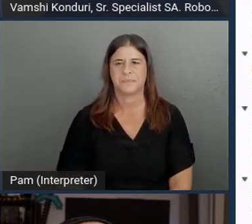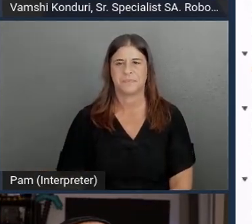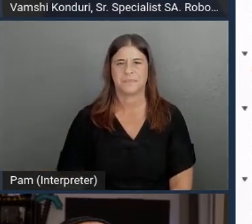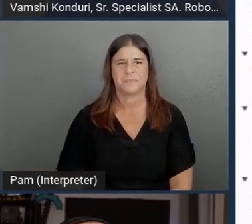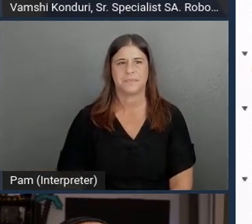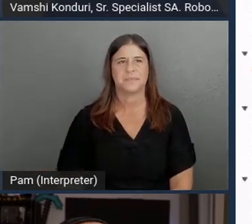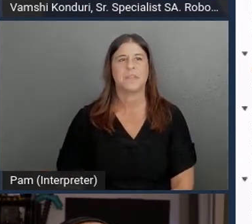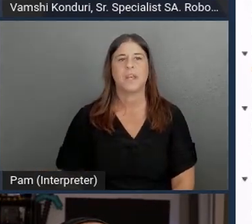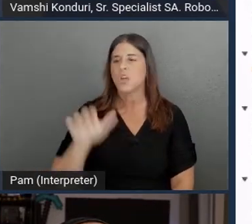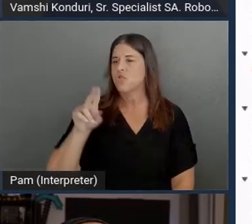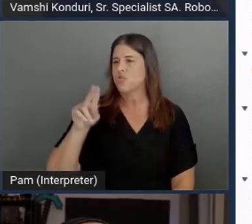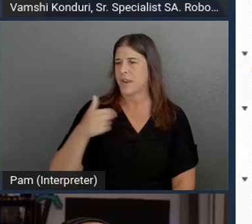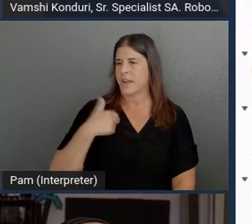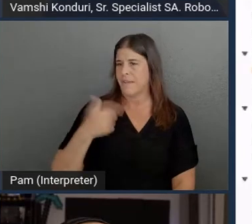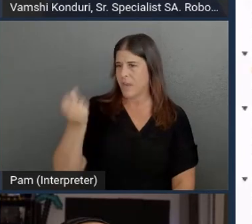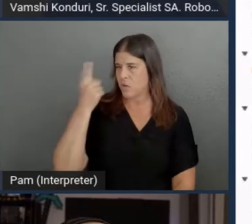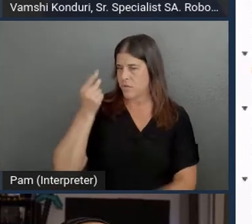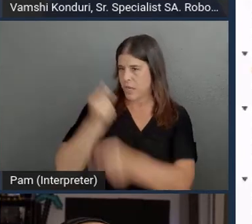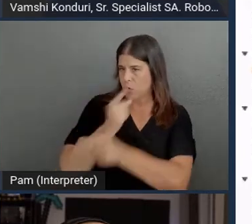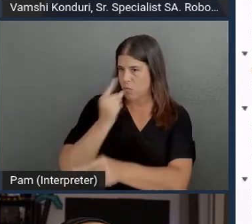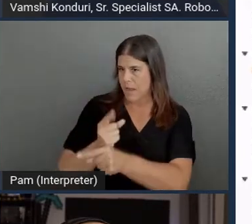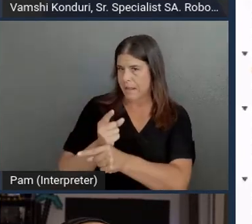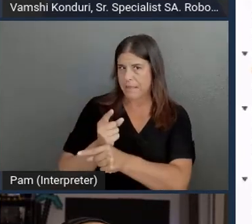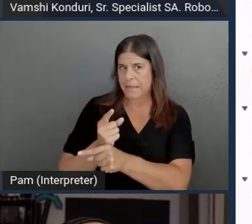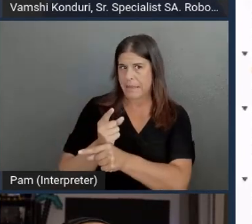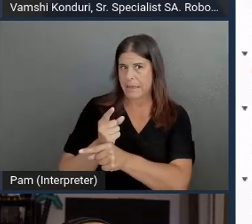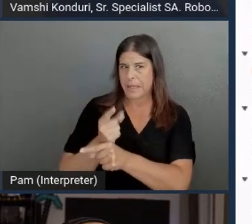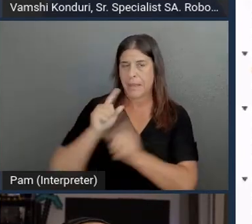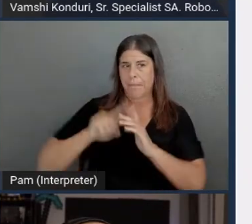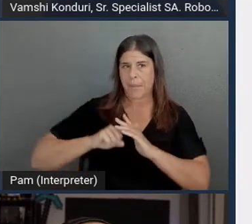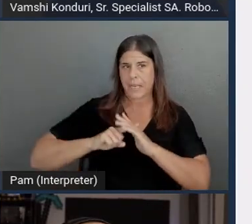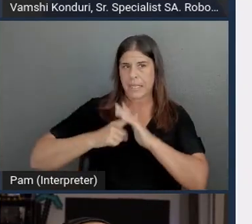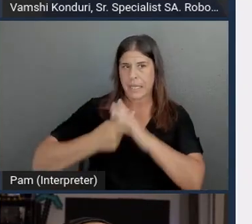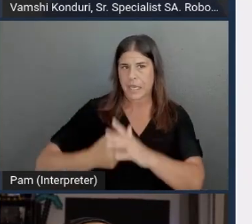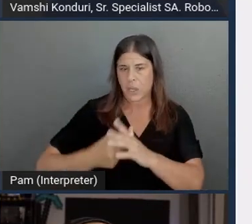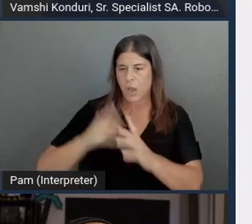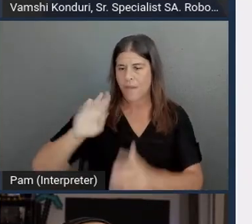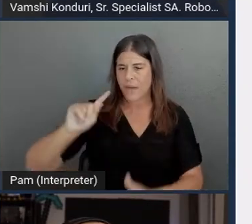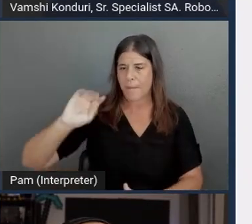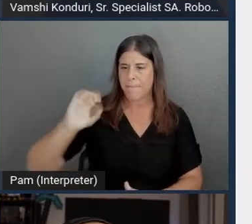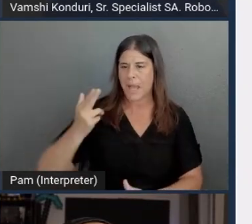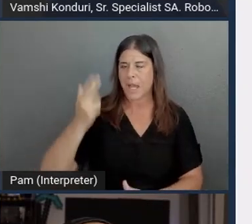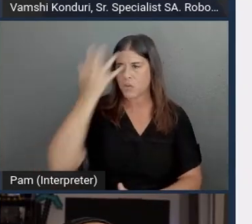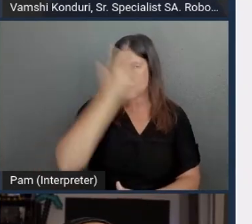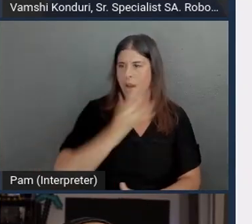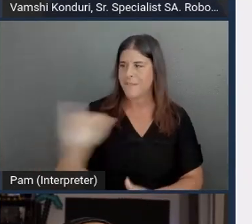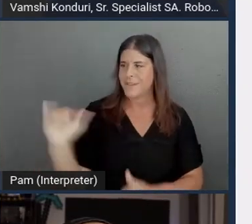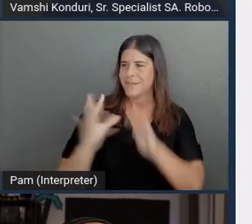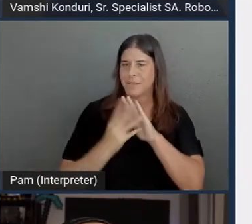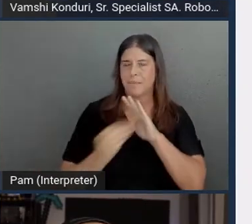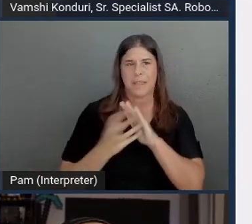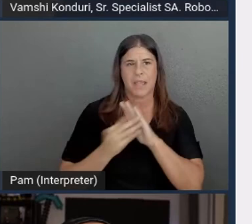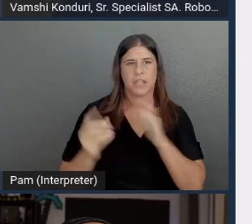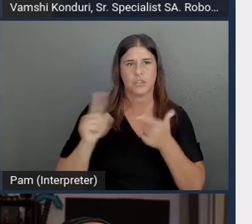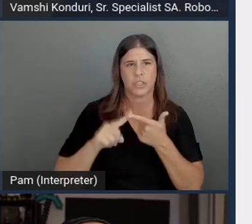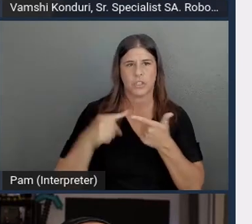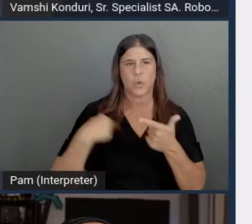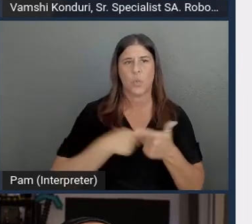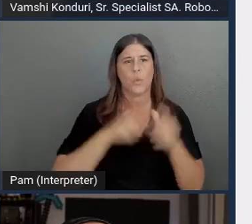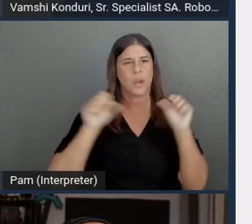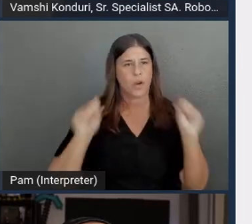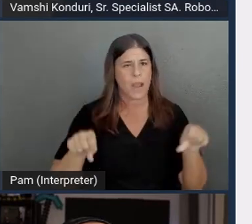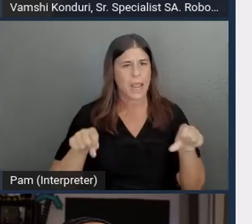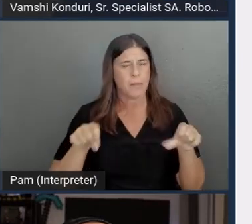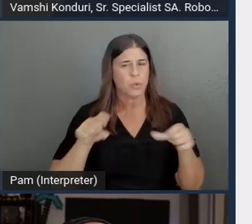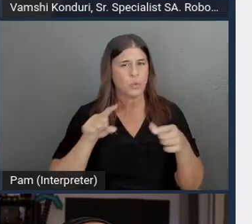So if I understand this correctly, by kicking off a batch of simulations, we are able